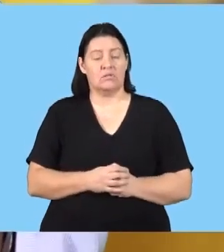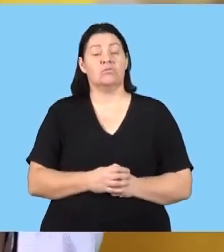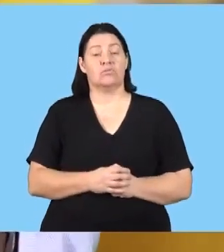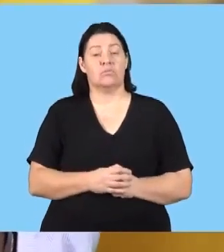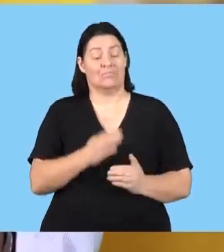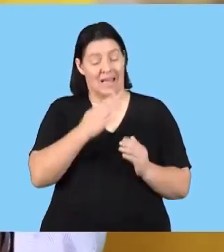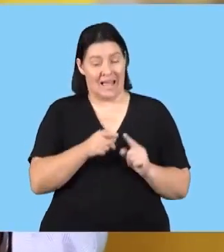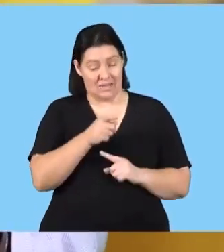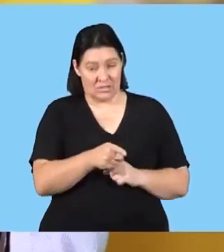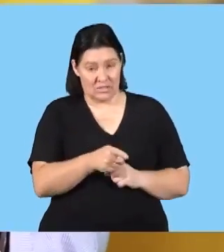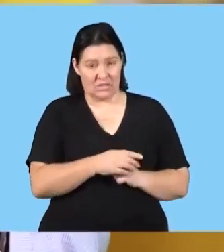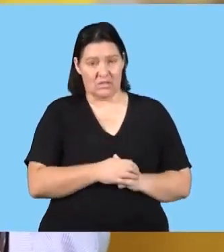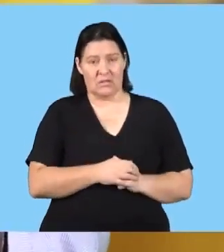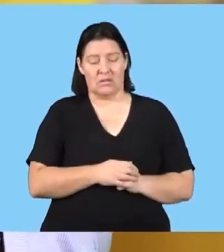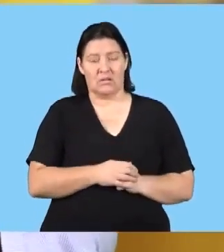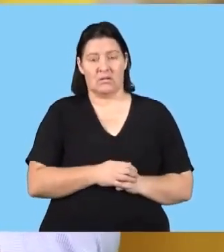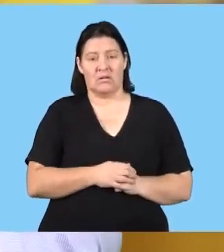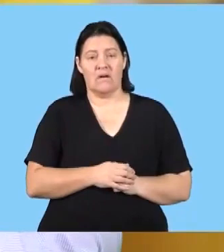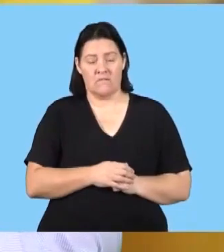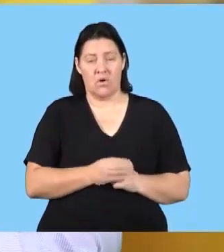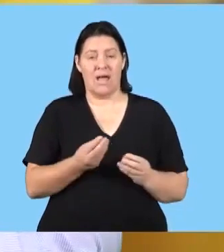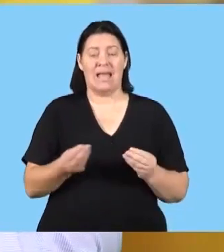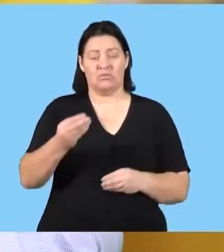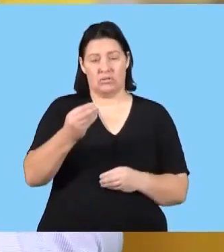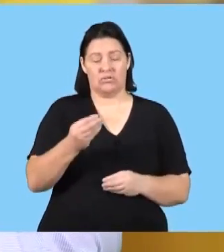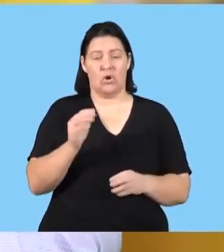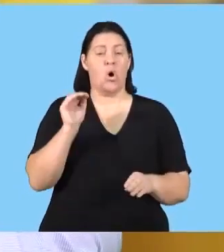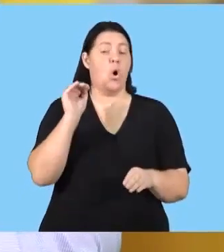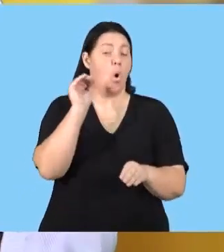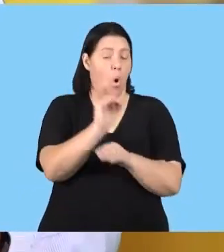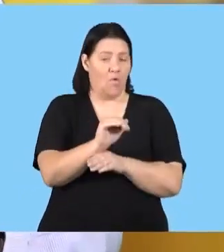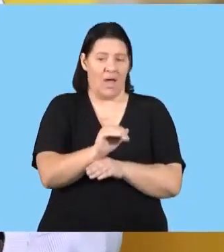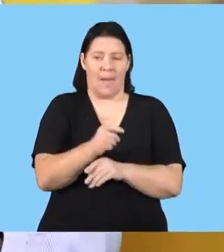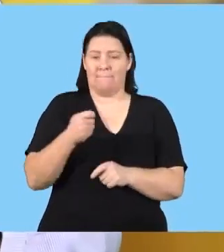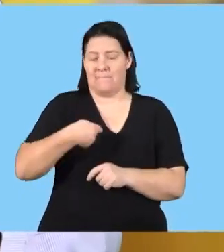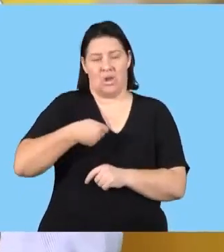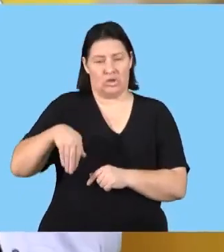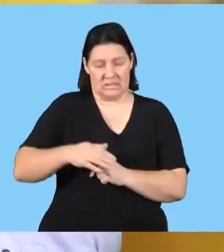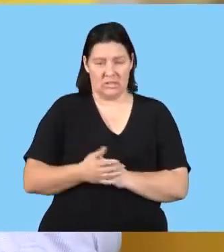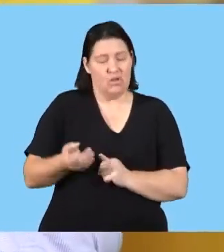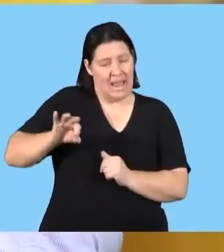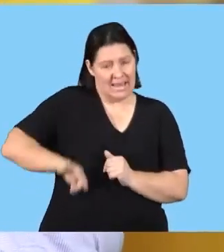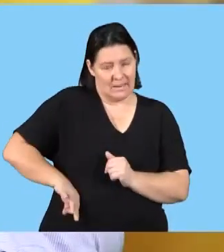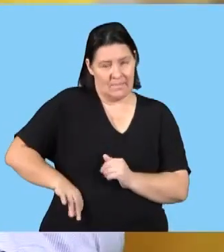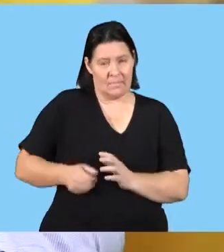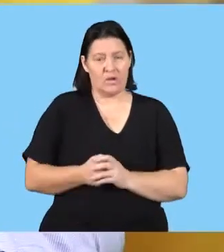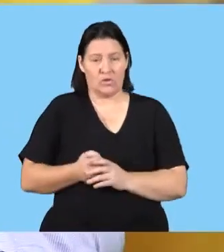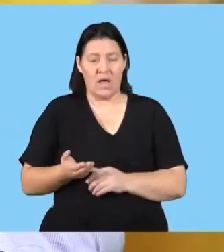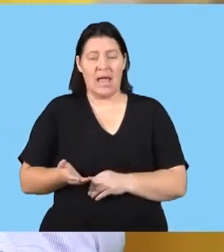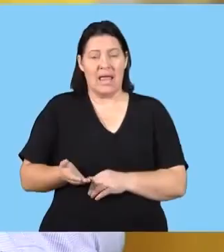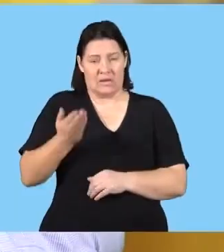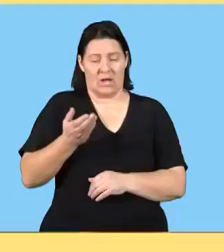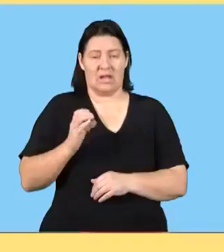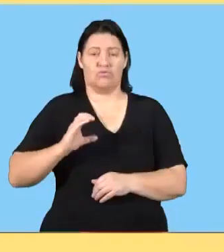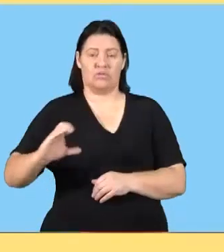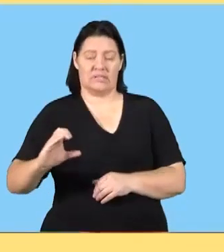double entry, I need to record as well in the interest on overdue debtors. Remember, interest income, so it increases on